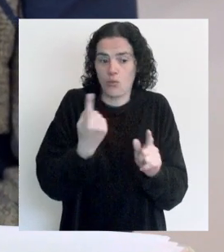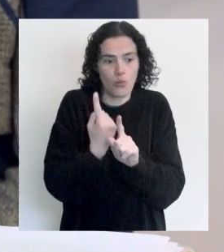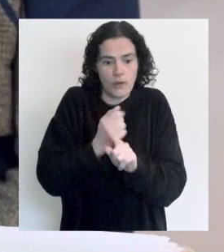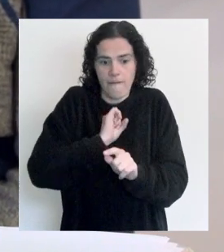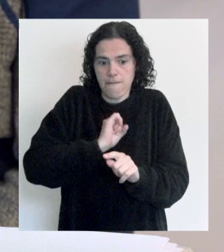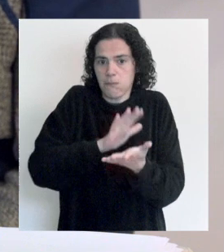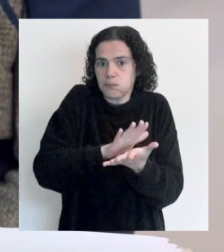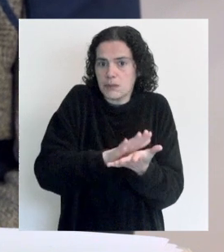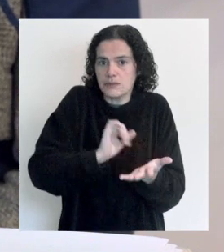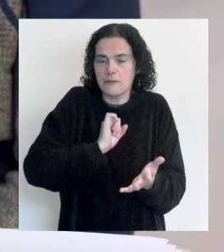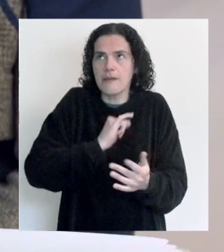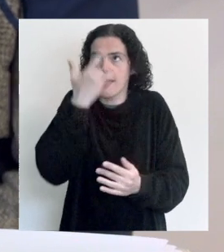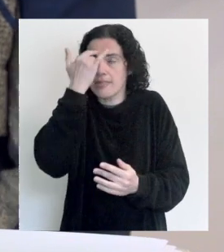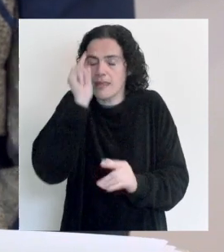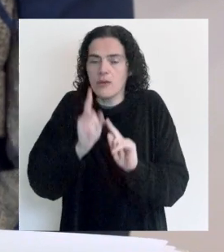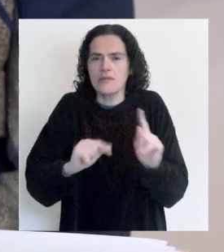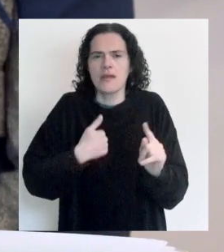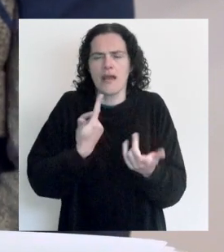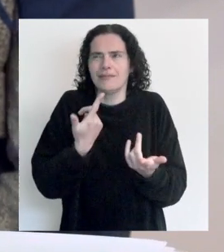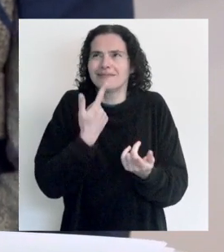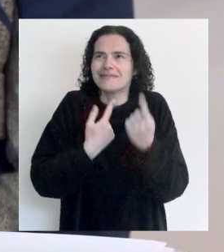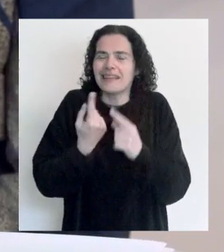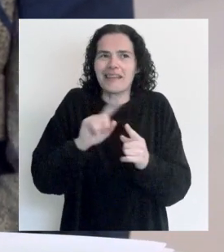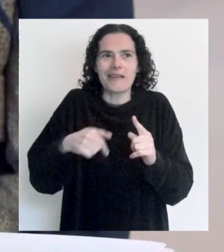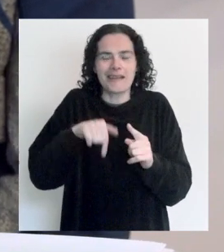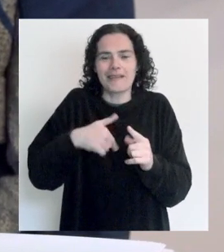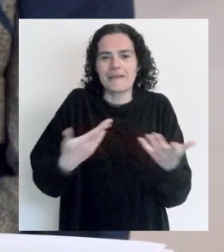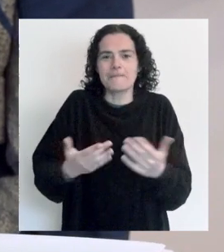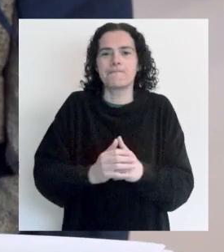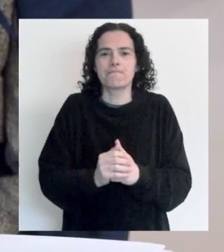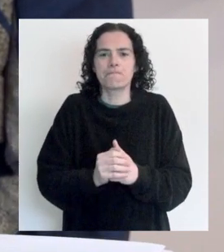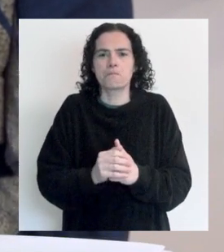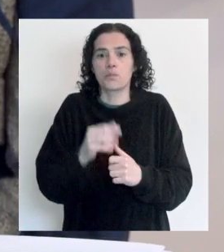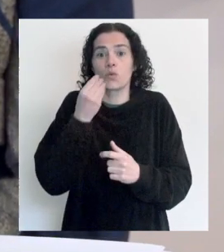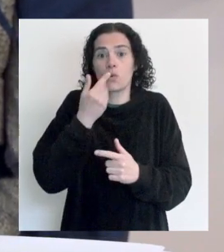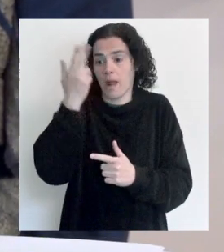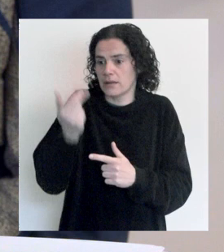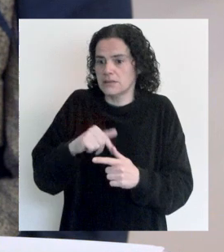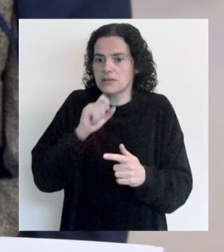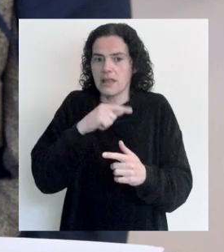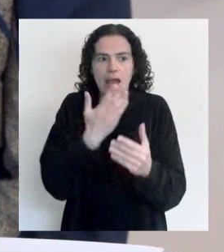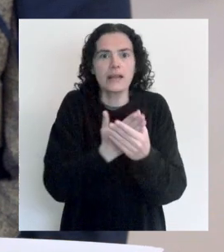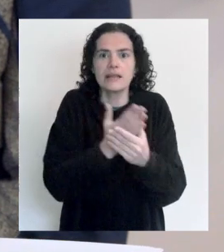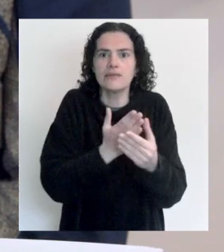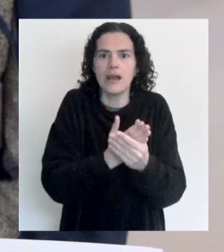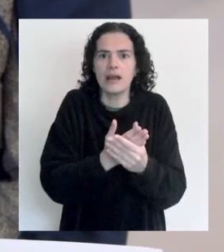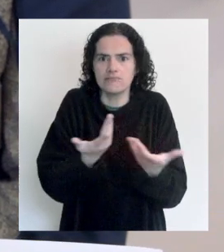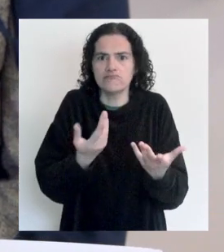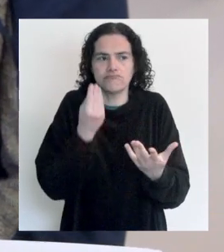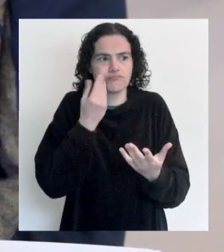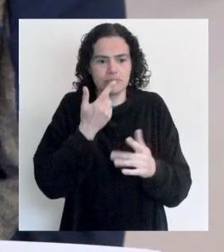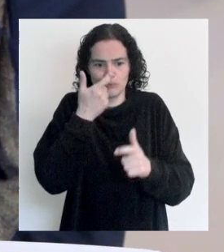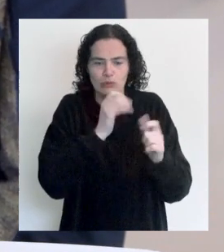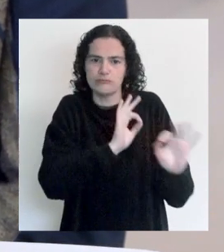my publications. And the idea was actually, the very unusual idea was that he as an artist decided to archive a